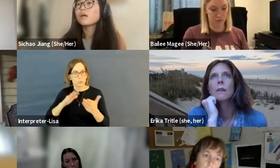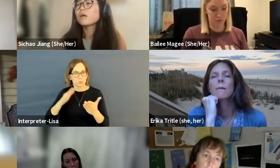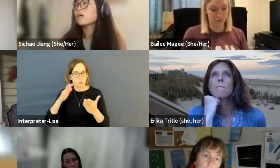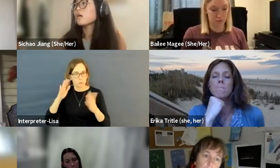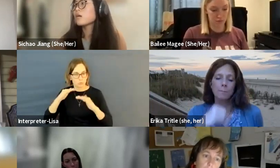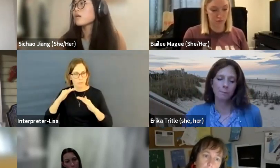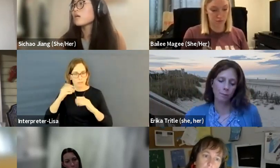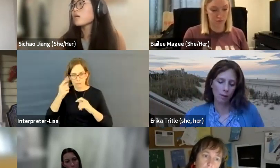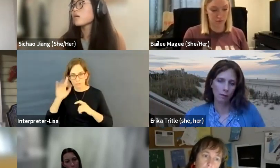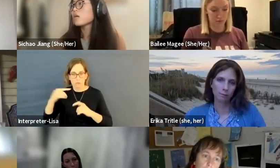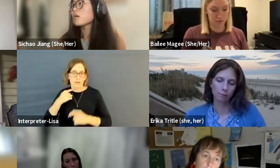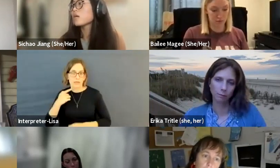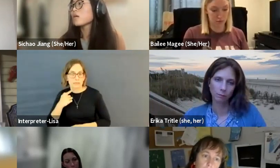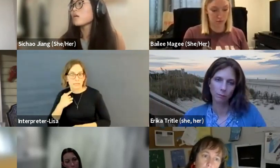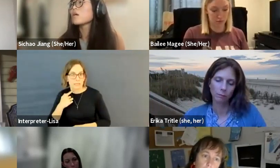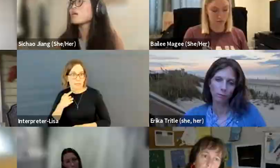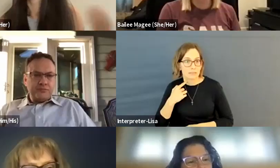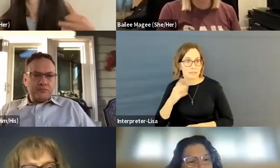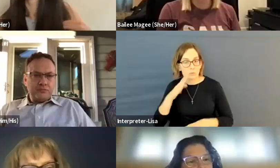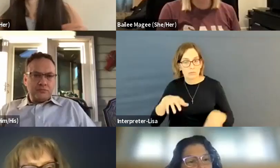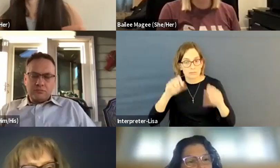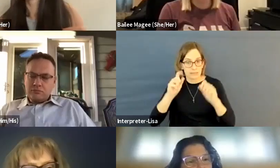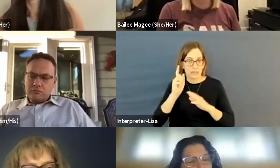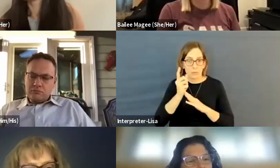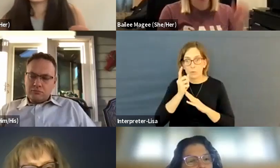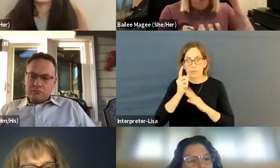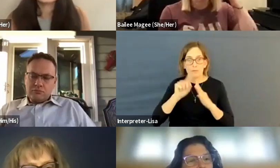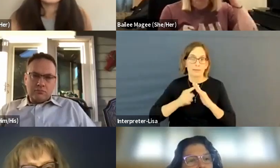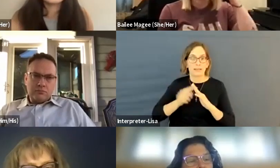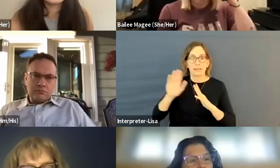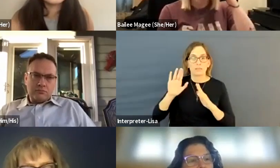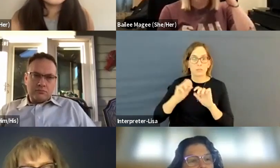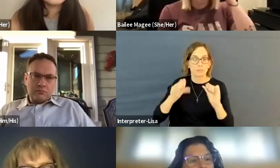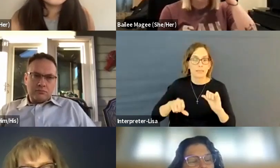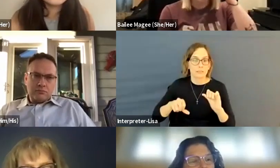And so she would take a moment at the beginning of the semester